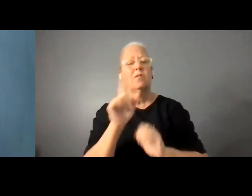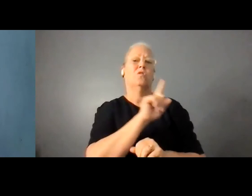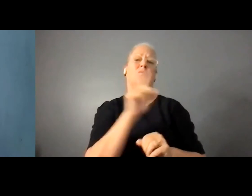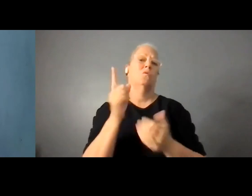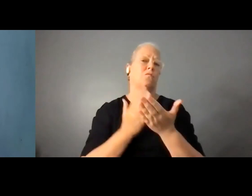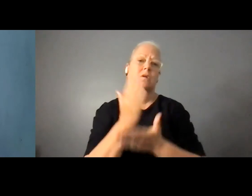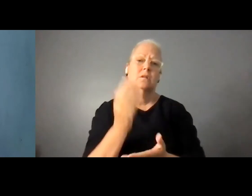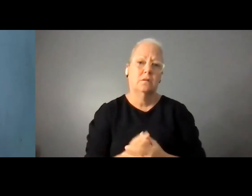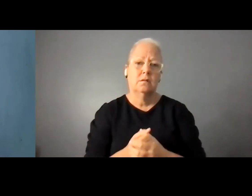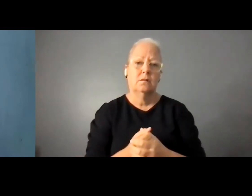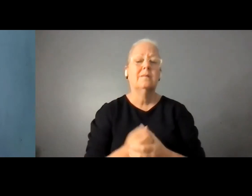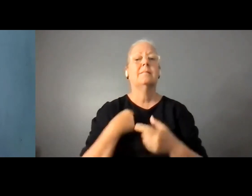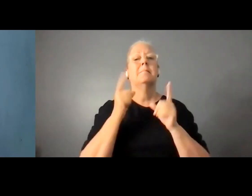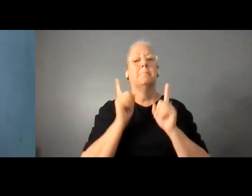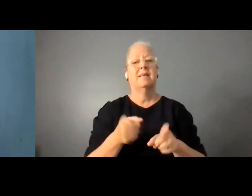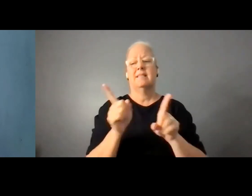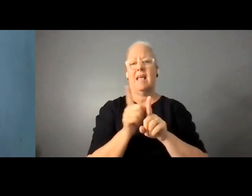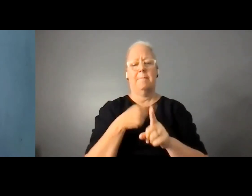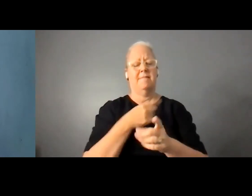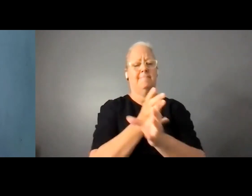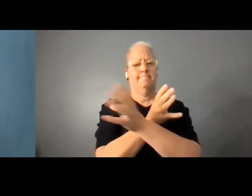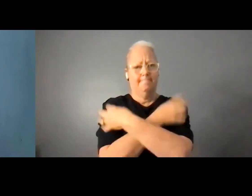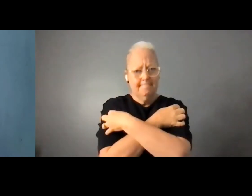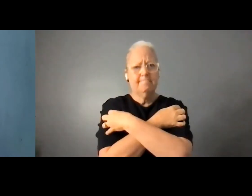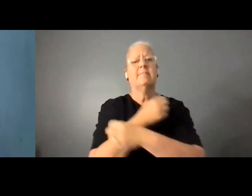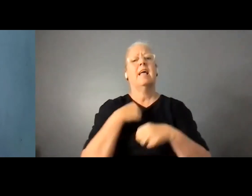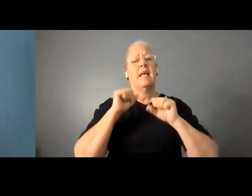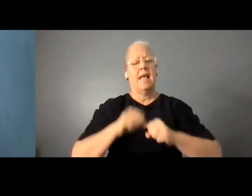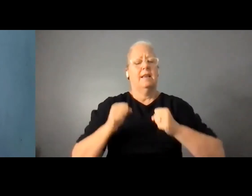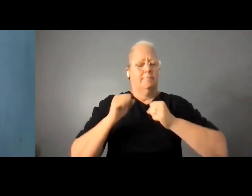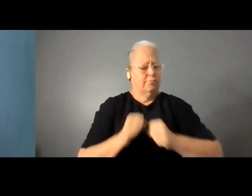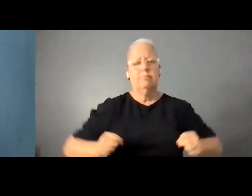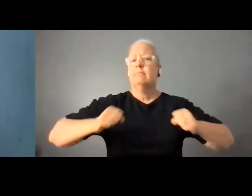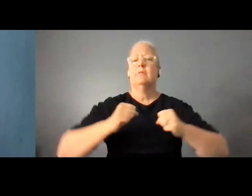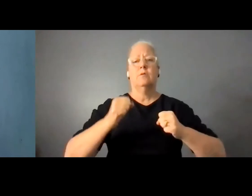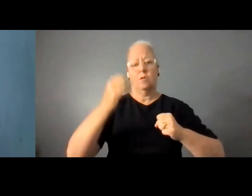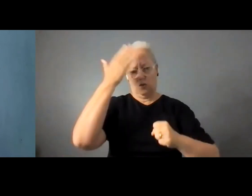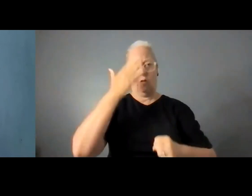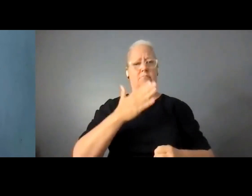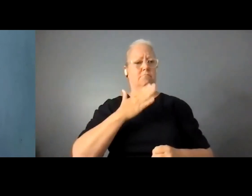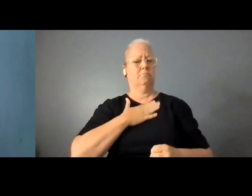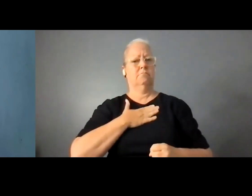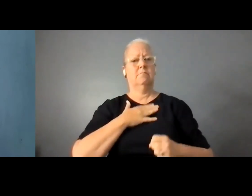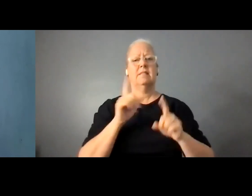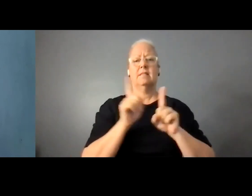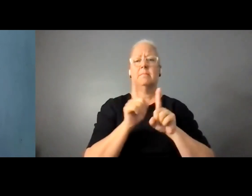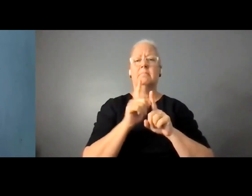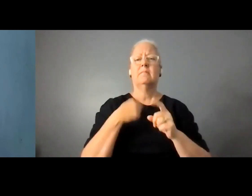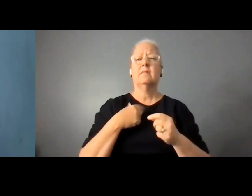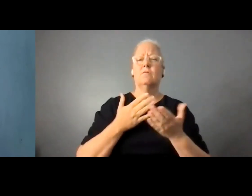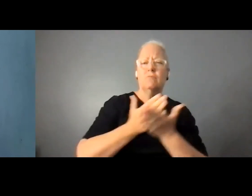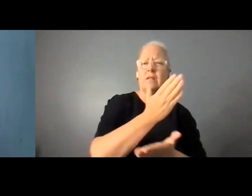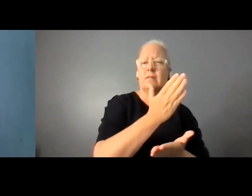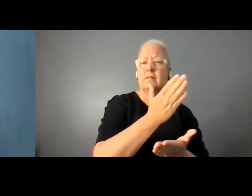ourselves and to know what are our rights, and